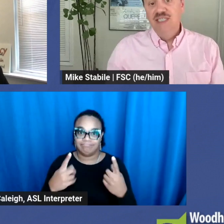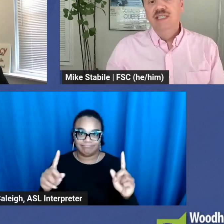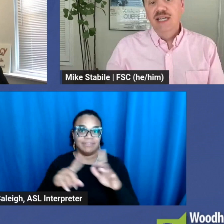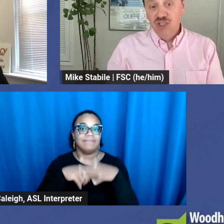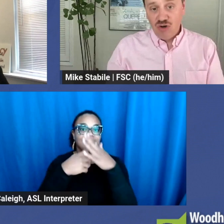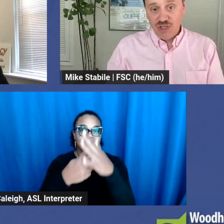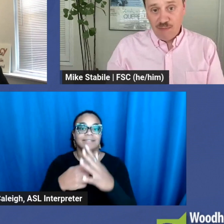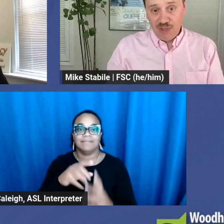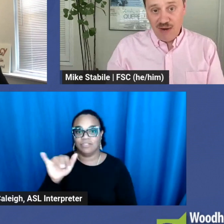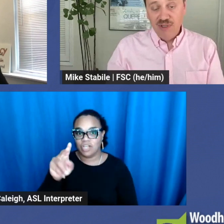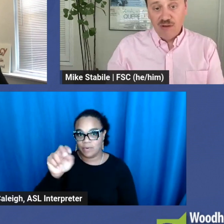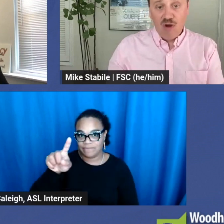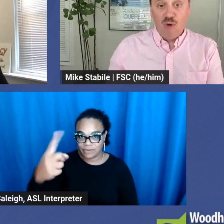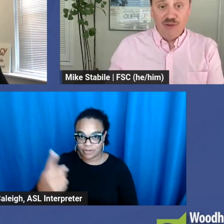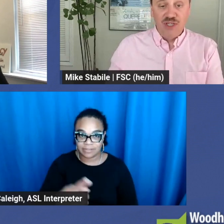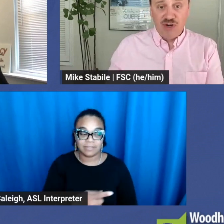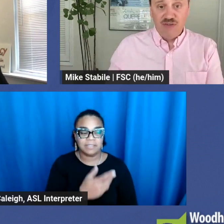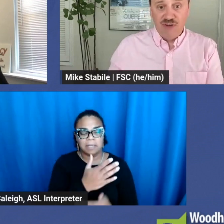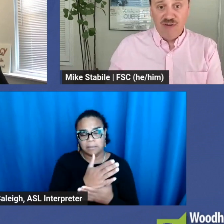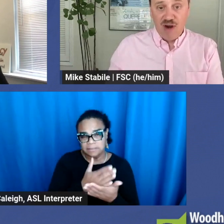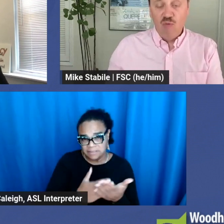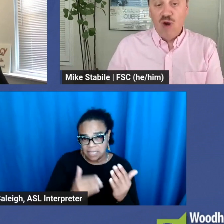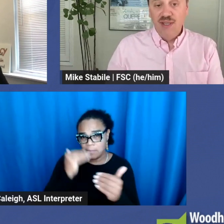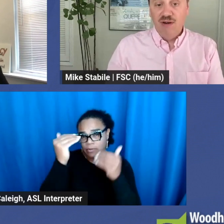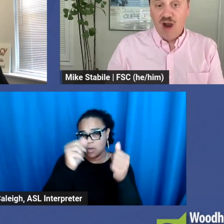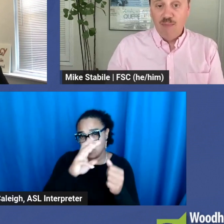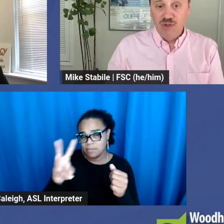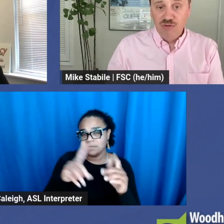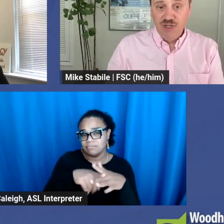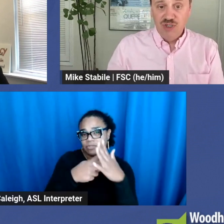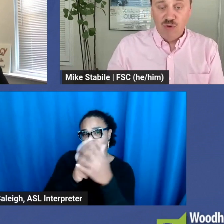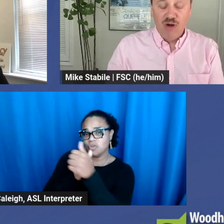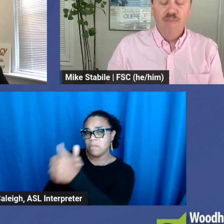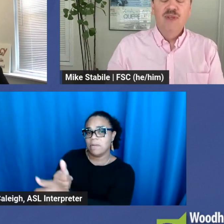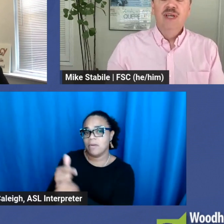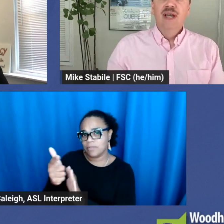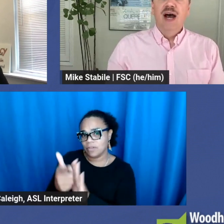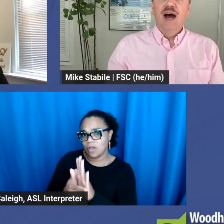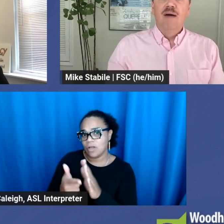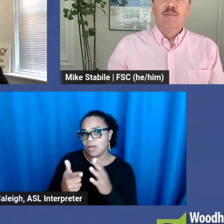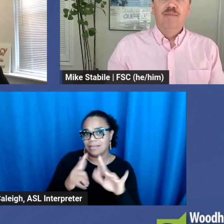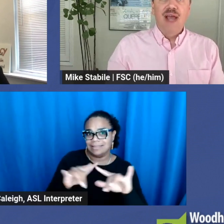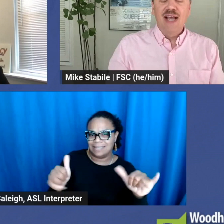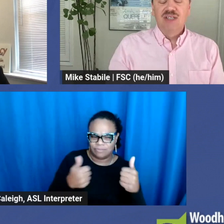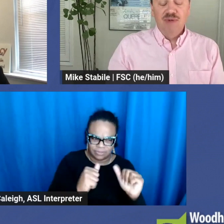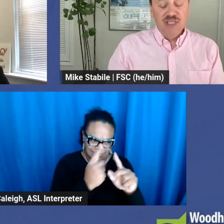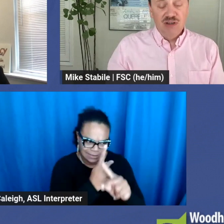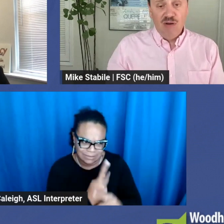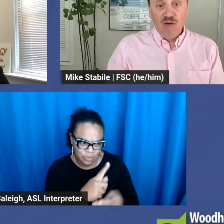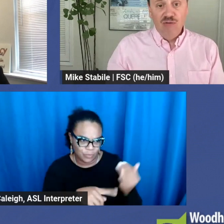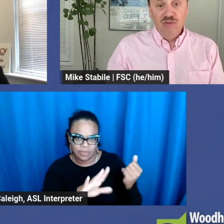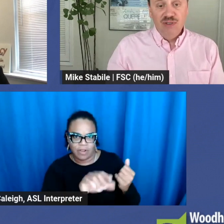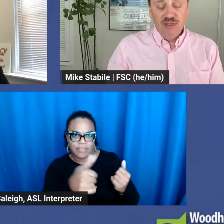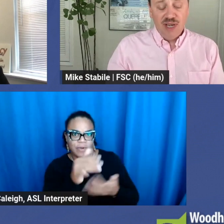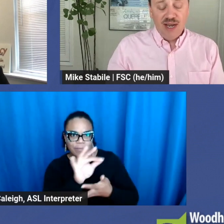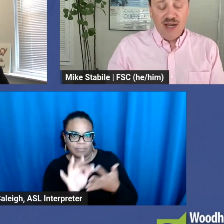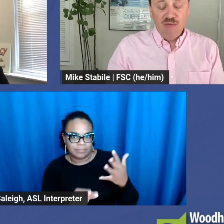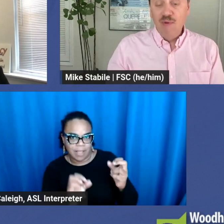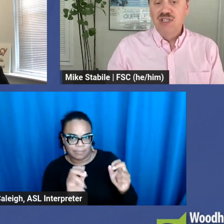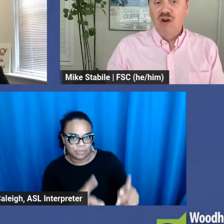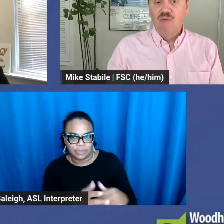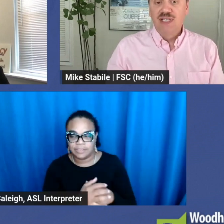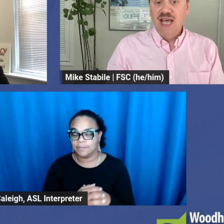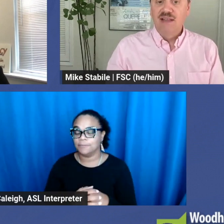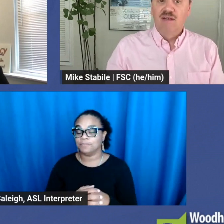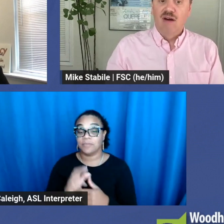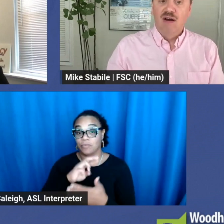adult sites did start to comply with the law while they tried to figure out what their opportunities were. As a result, what